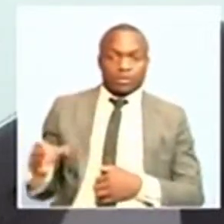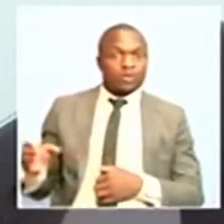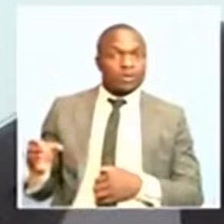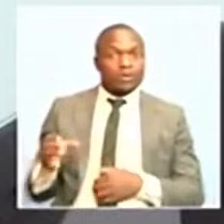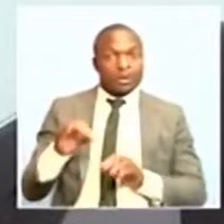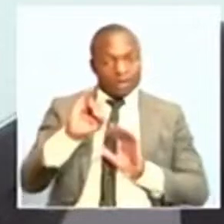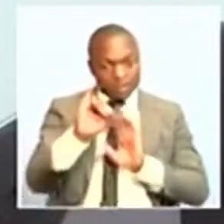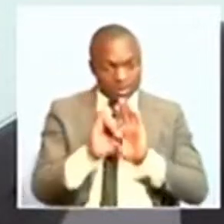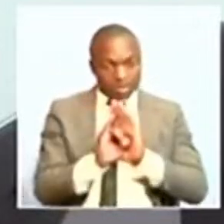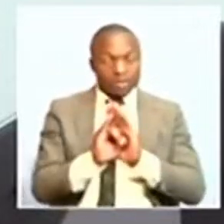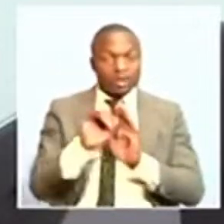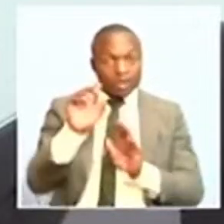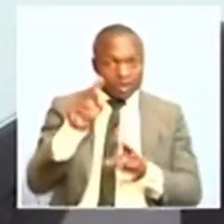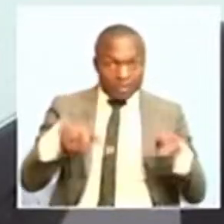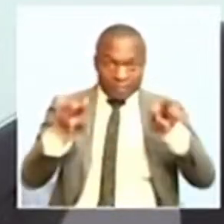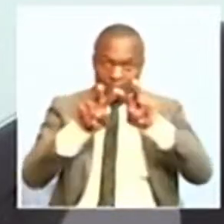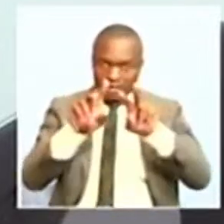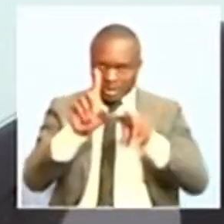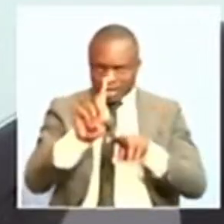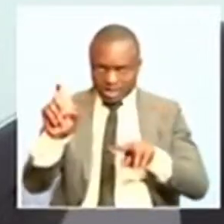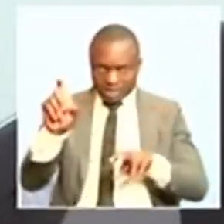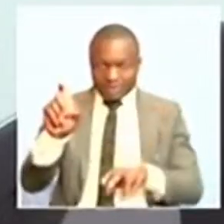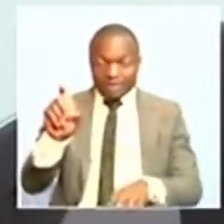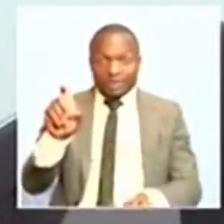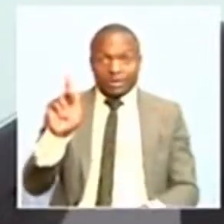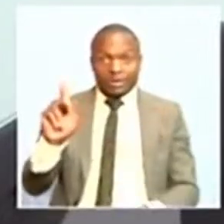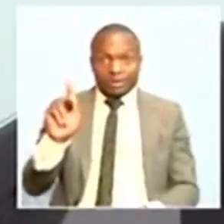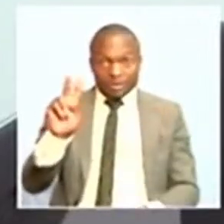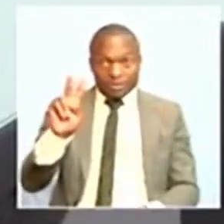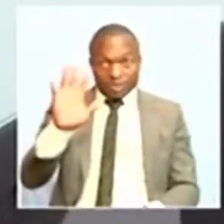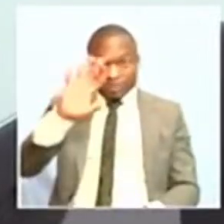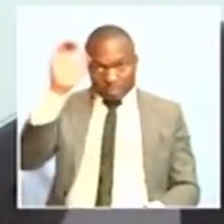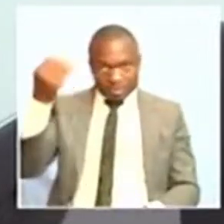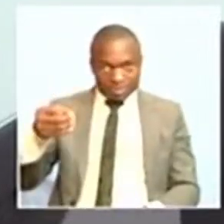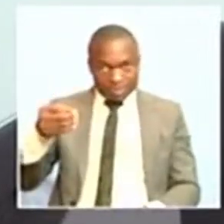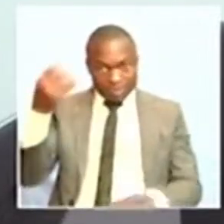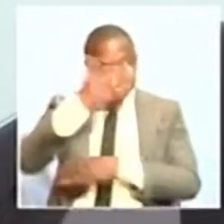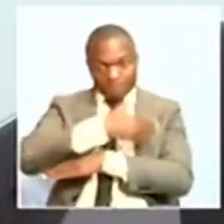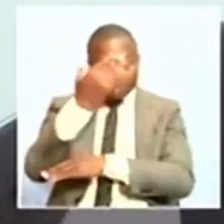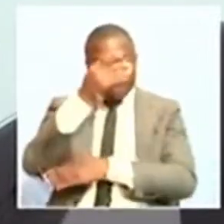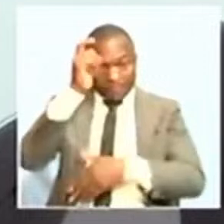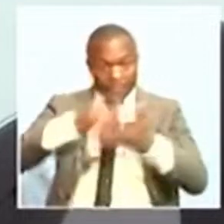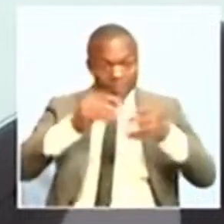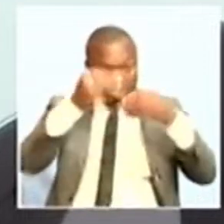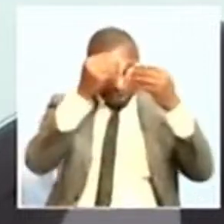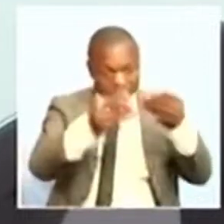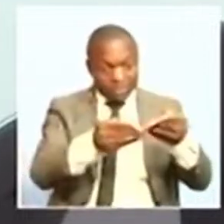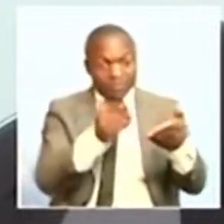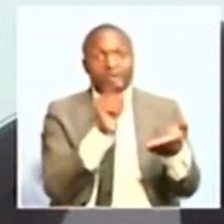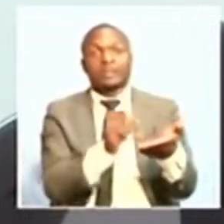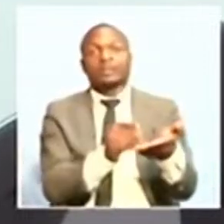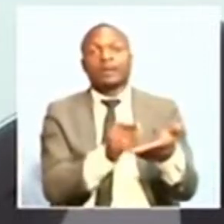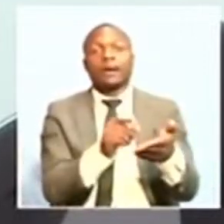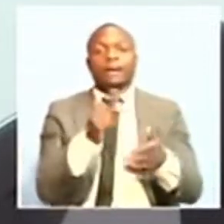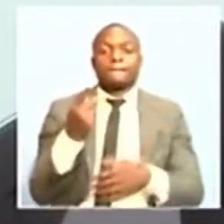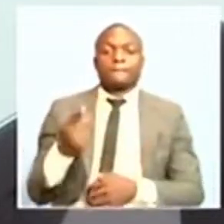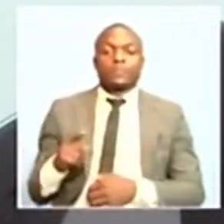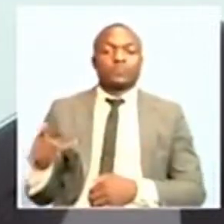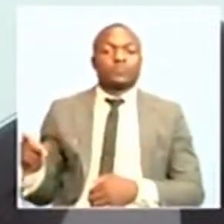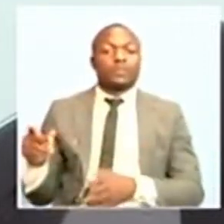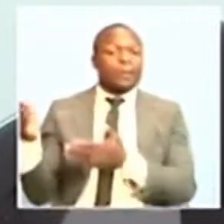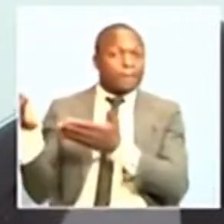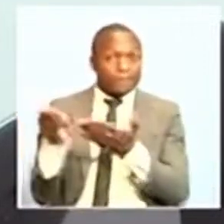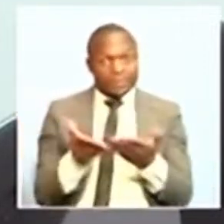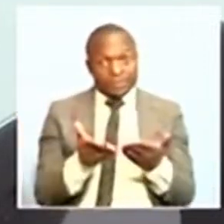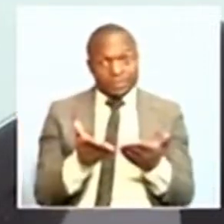a value of 100 kwacha, for argument's sake, the 25% customs duty will be imposed on that product,